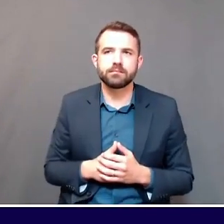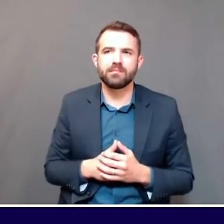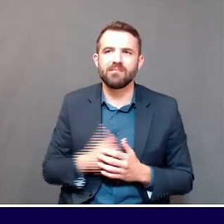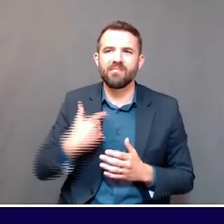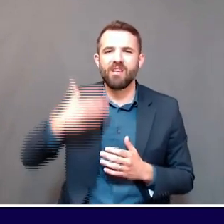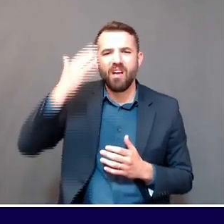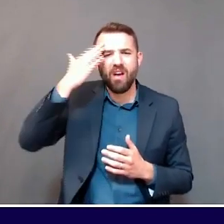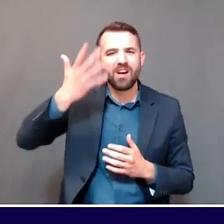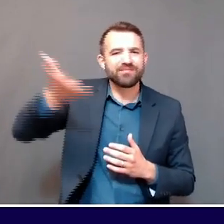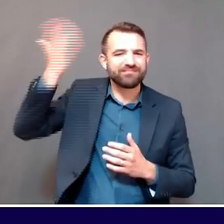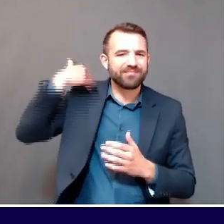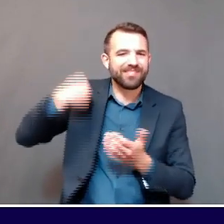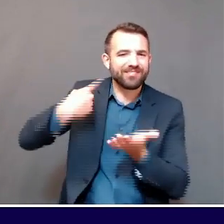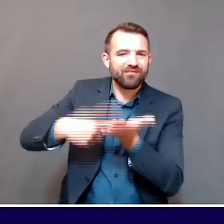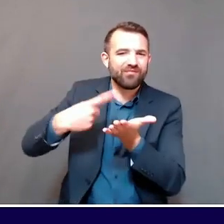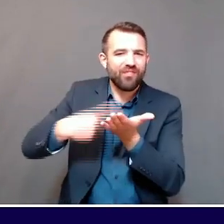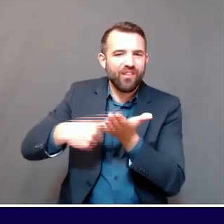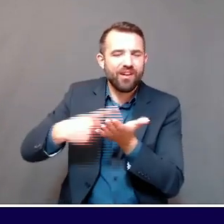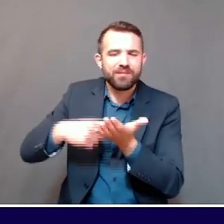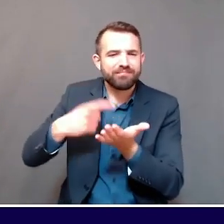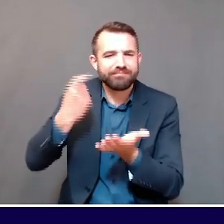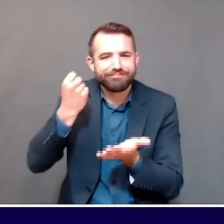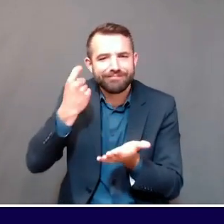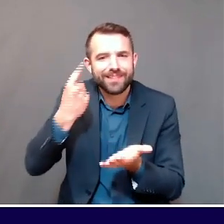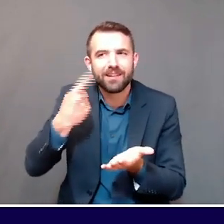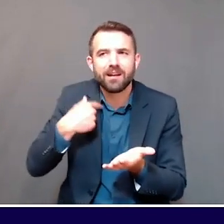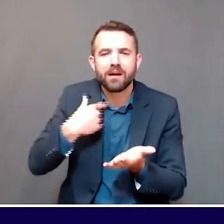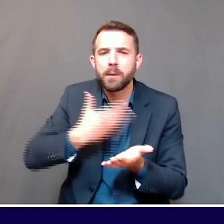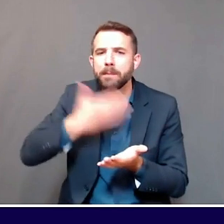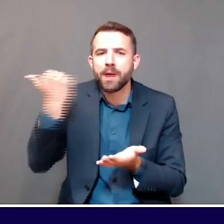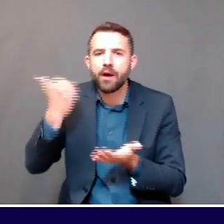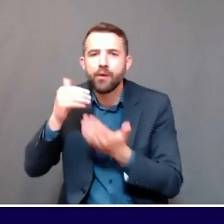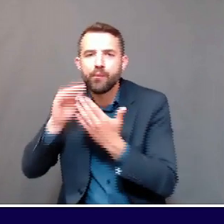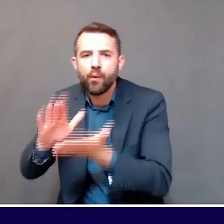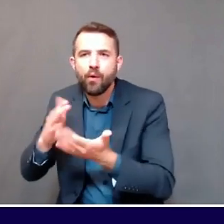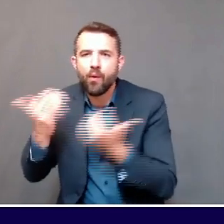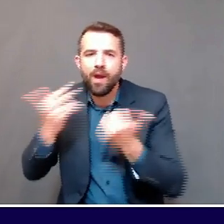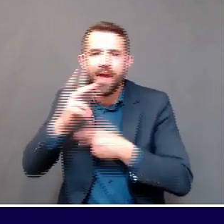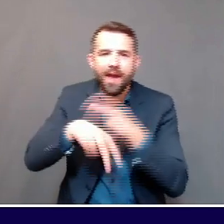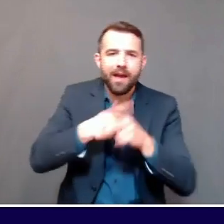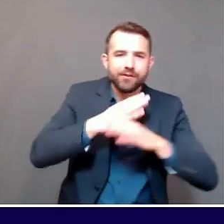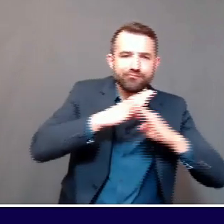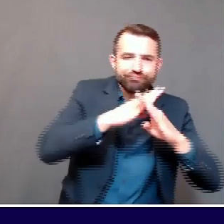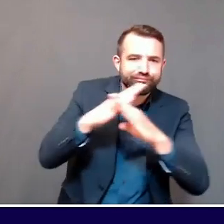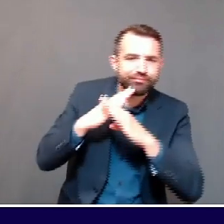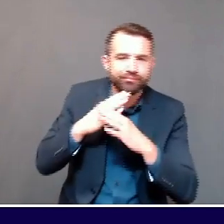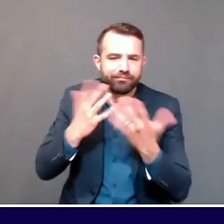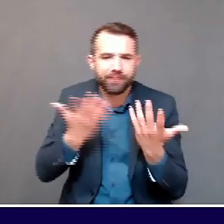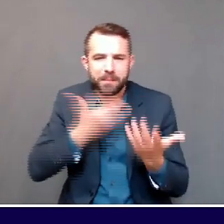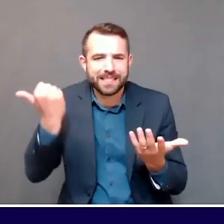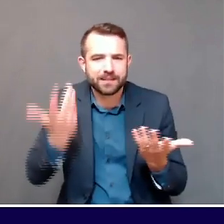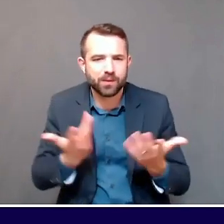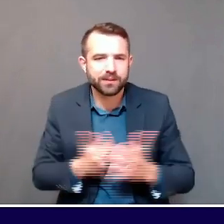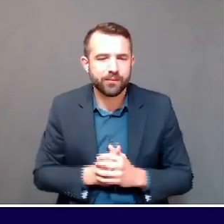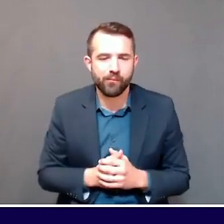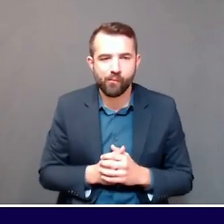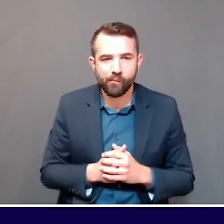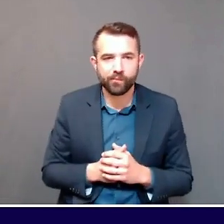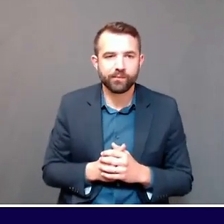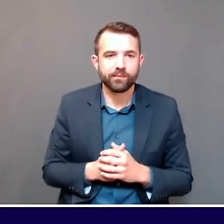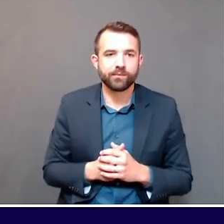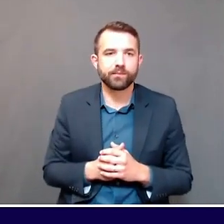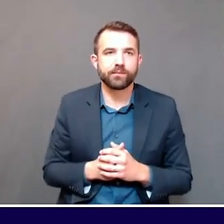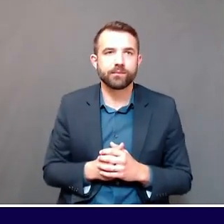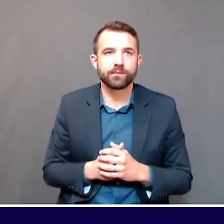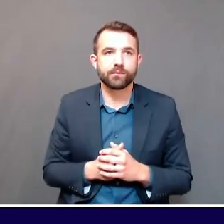one offers protection in a different direction than the other, but is one inherently better than the other? Don, could I clarify